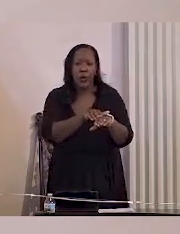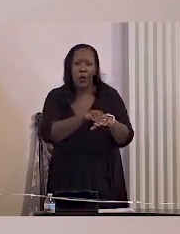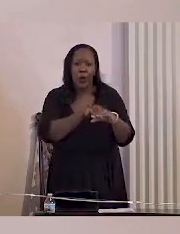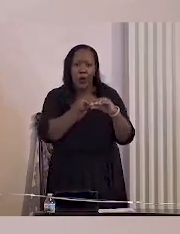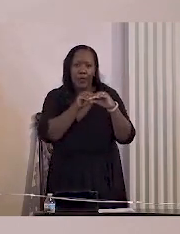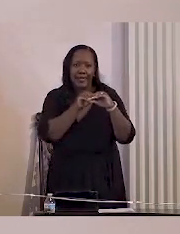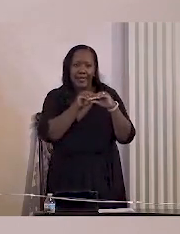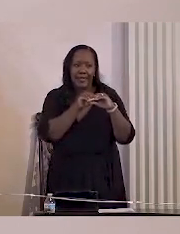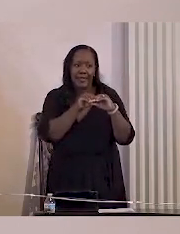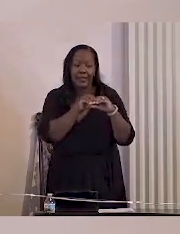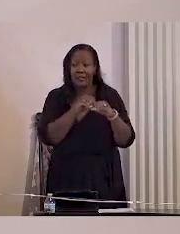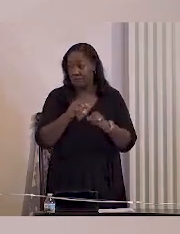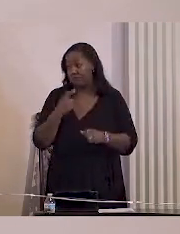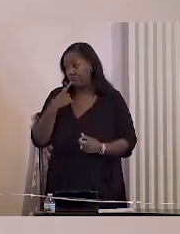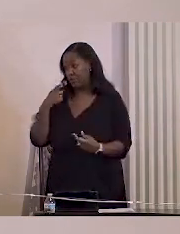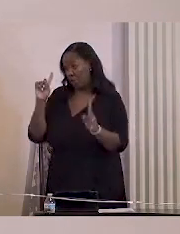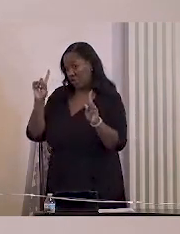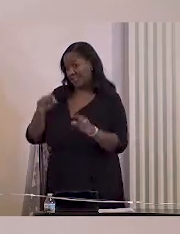It works.